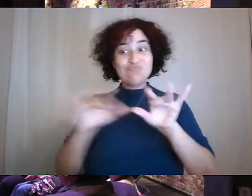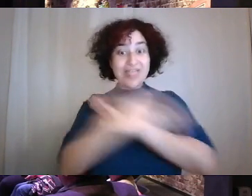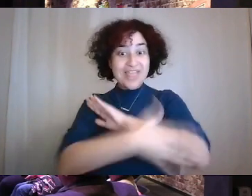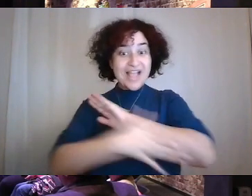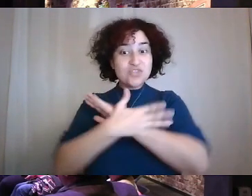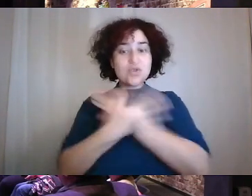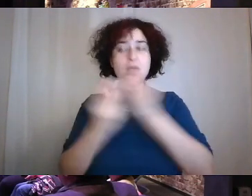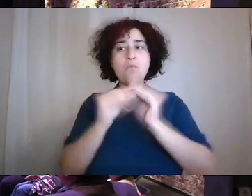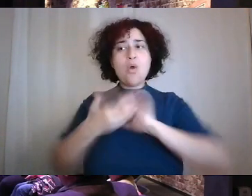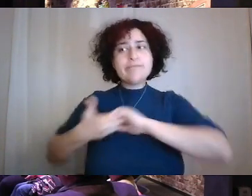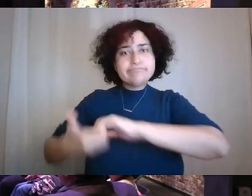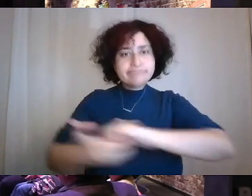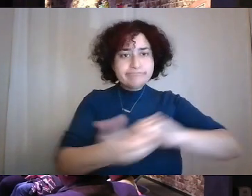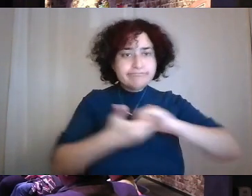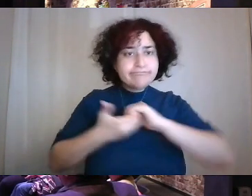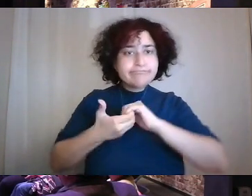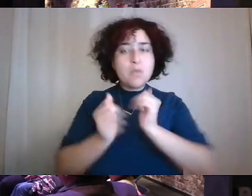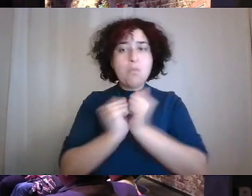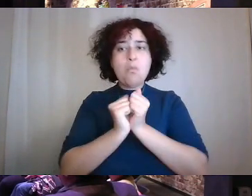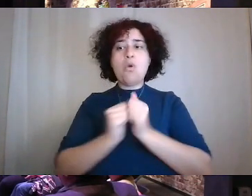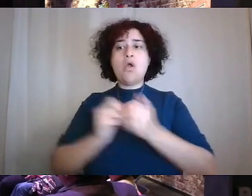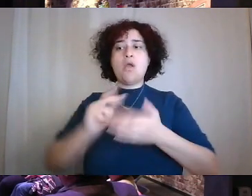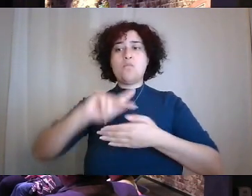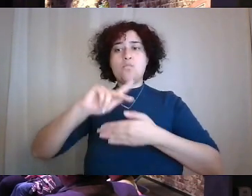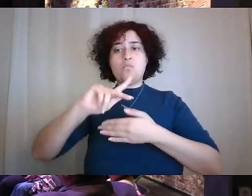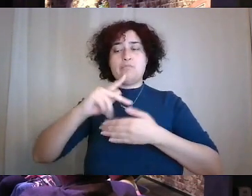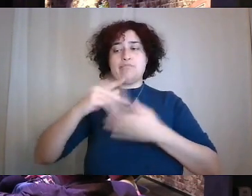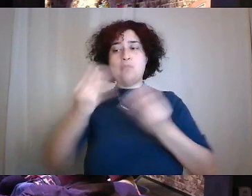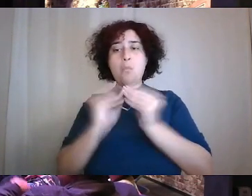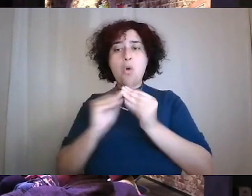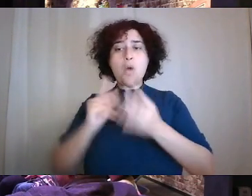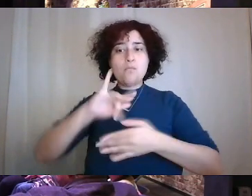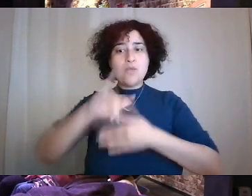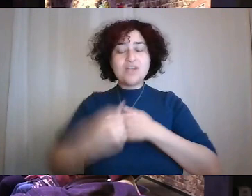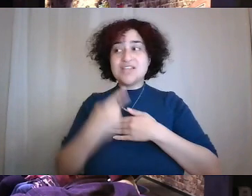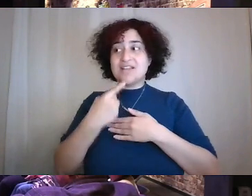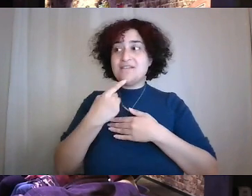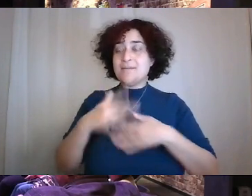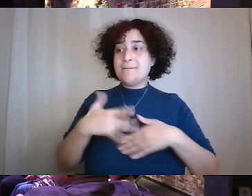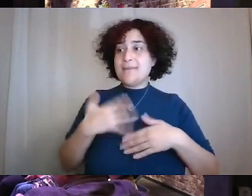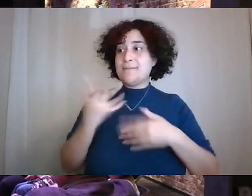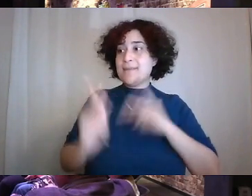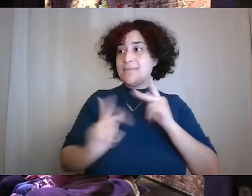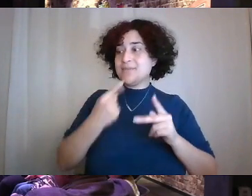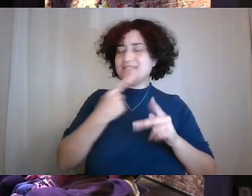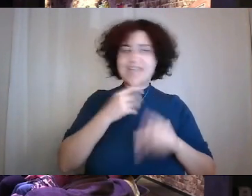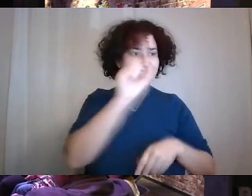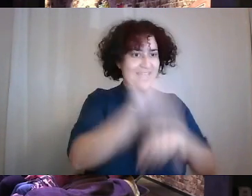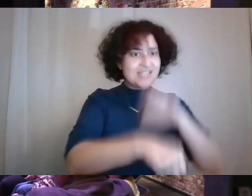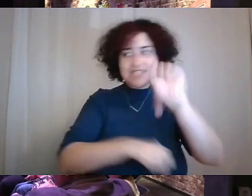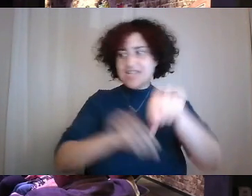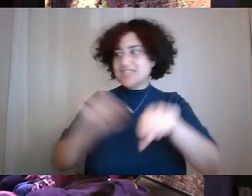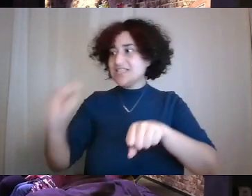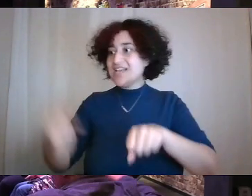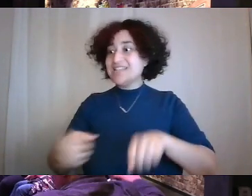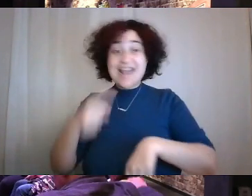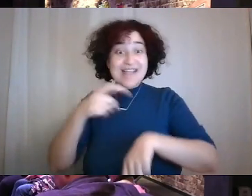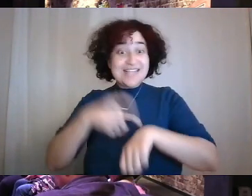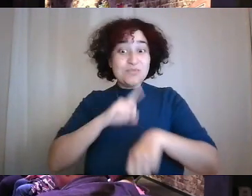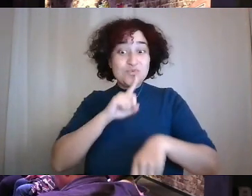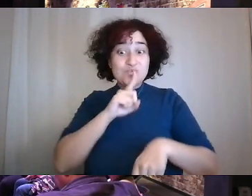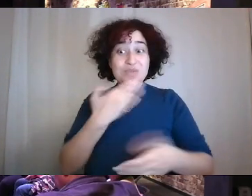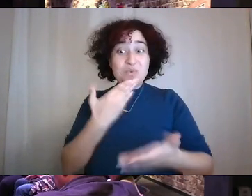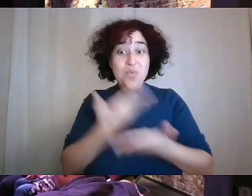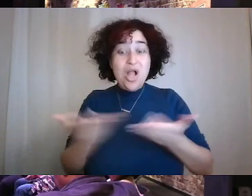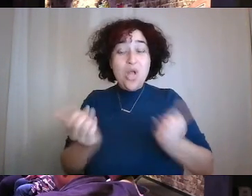projects that have brought people to go, yes, let's do that. And yes, it times really well with the fact that we have tools that make that kind